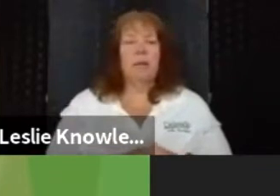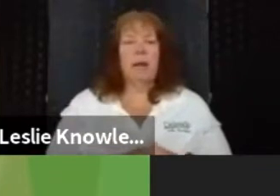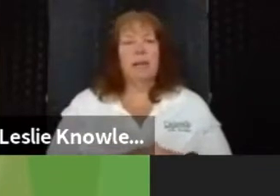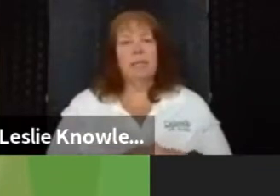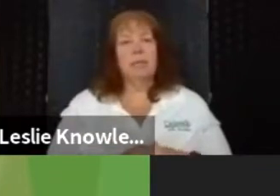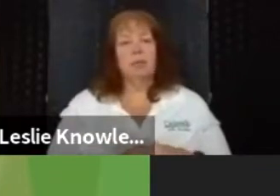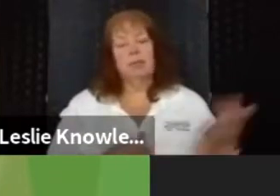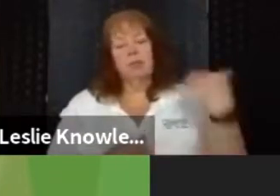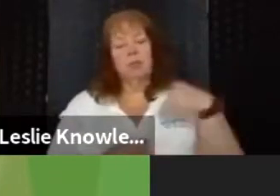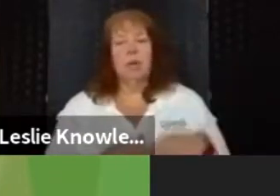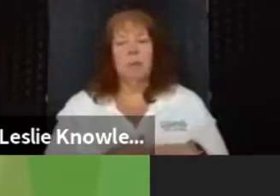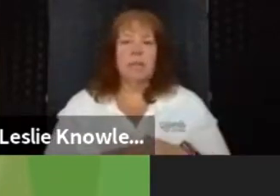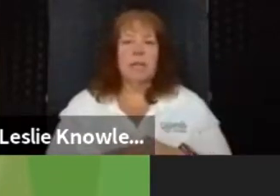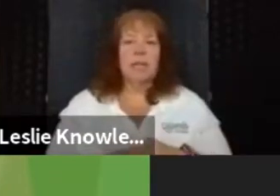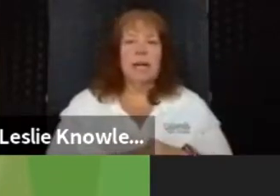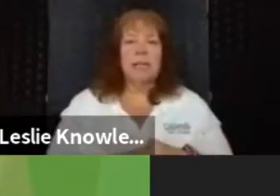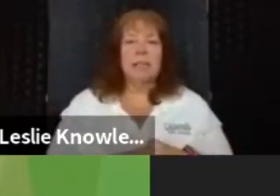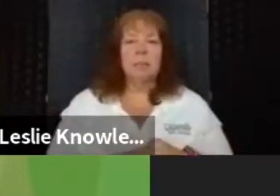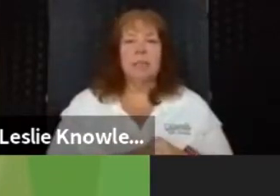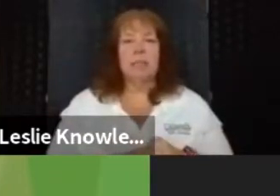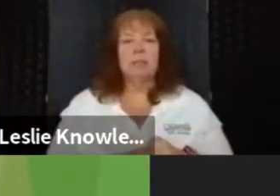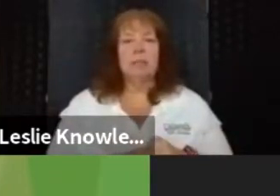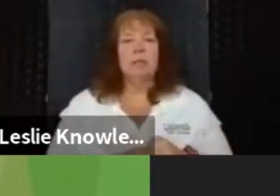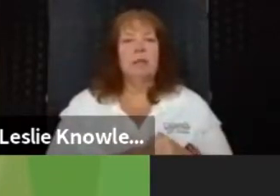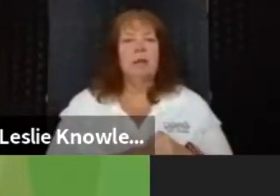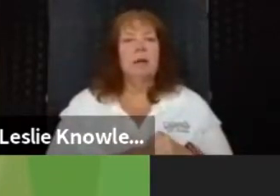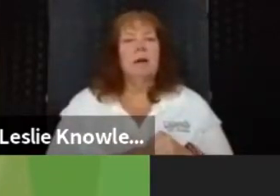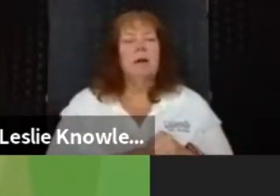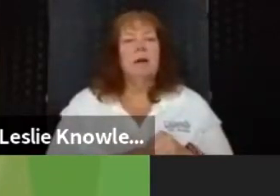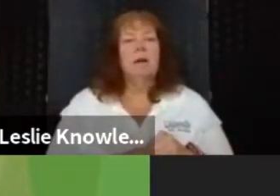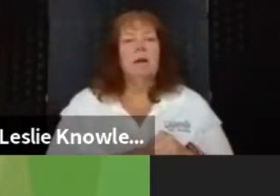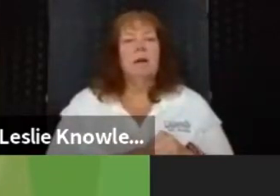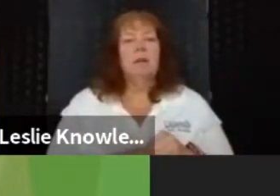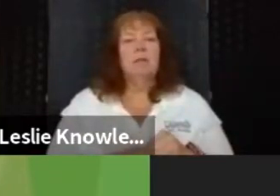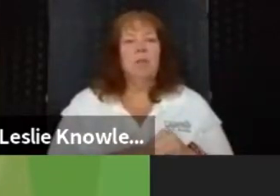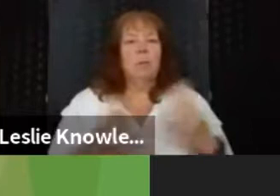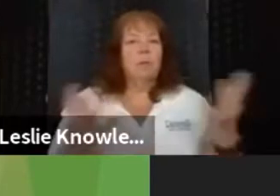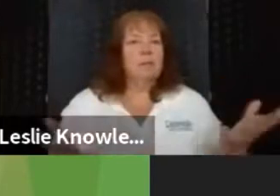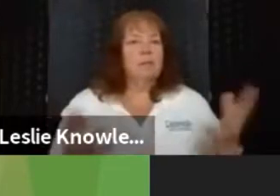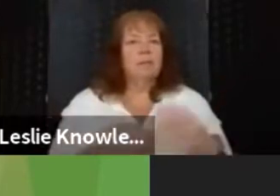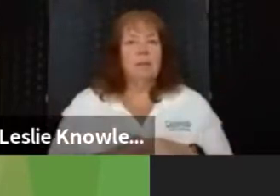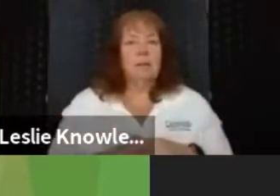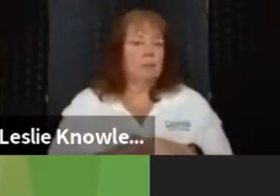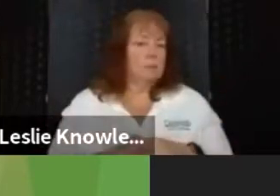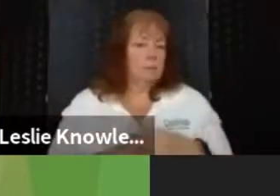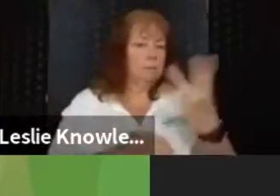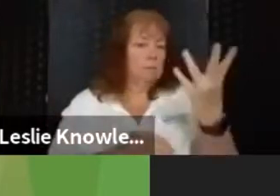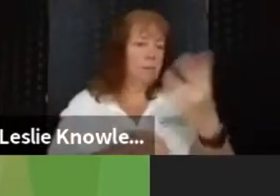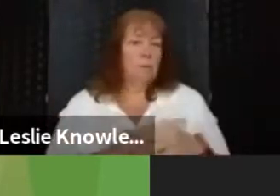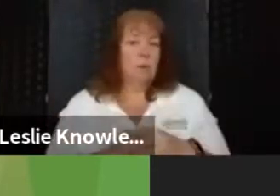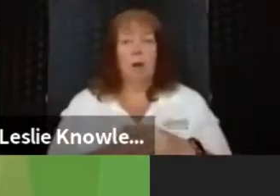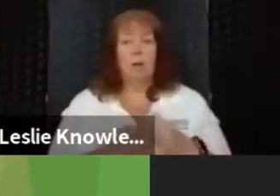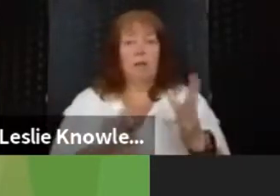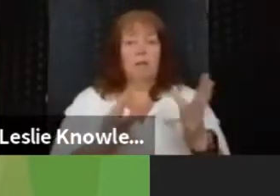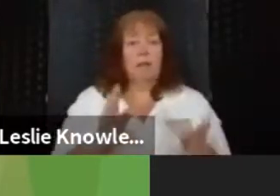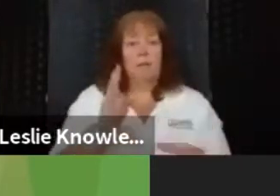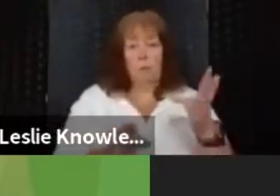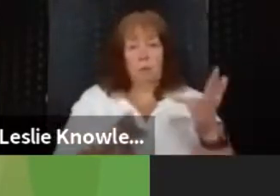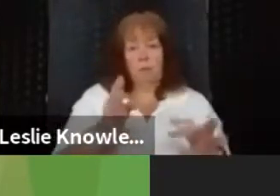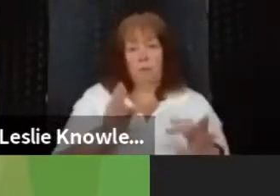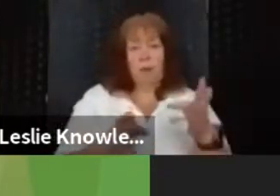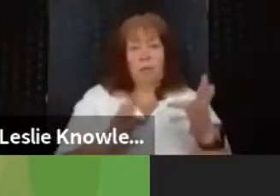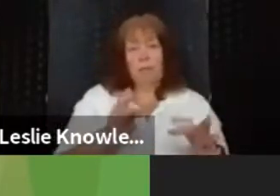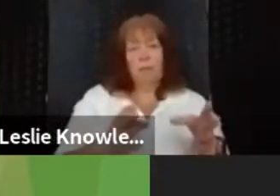some kind of academic credentials, come and take a class, come and see us. So that's where we are. I mean,